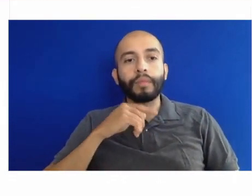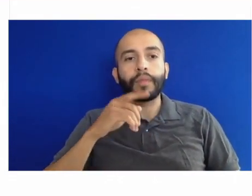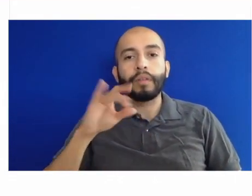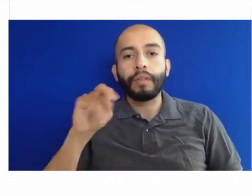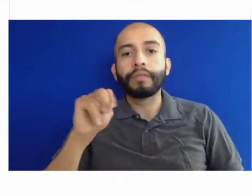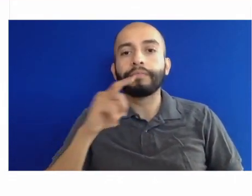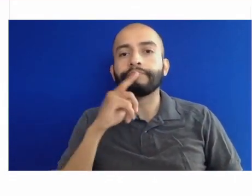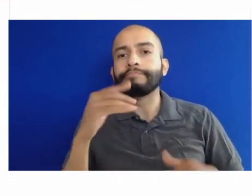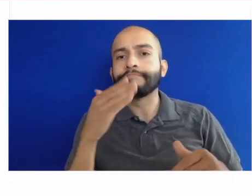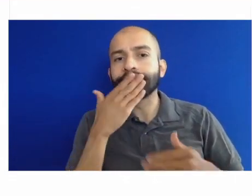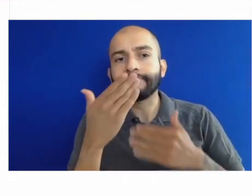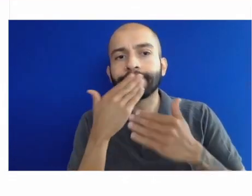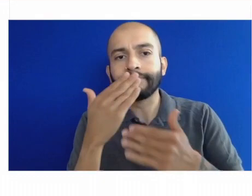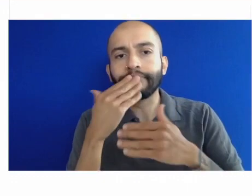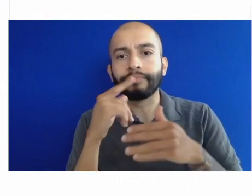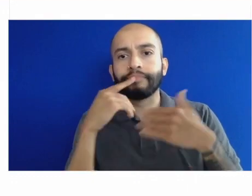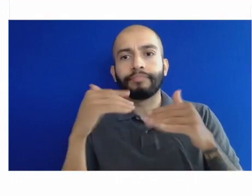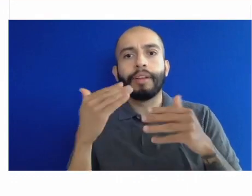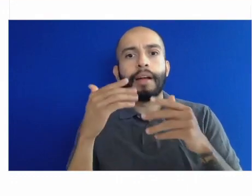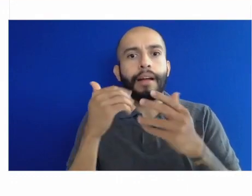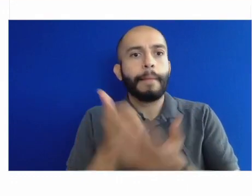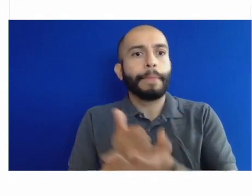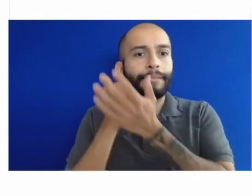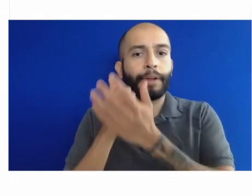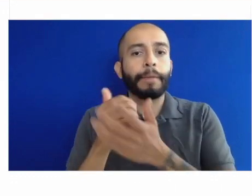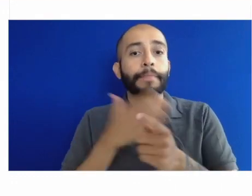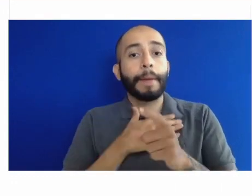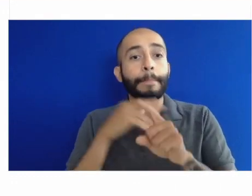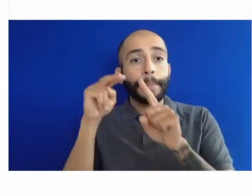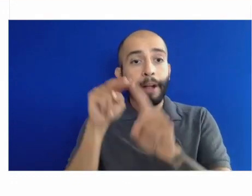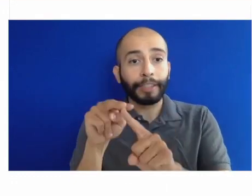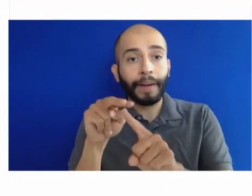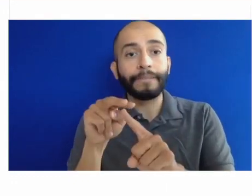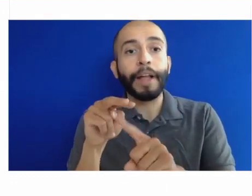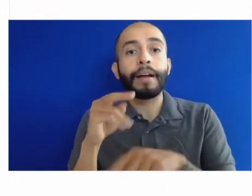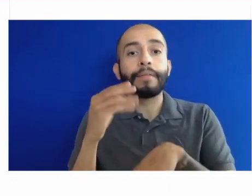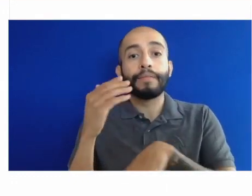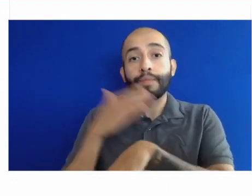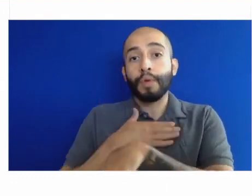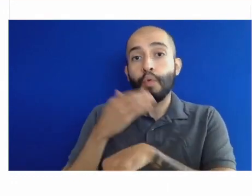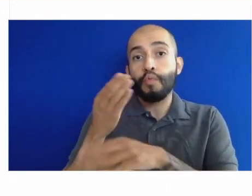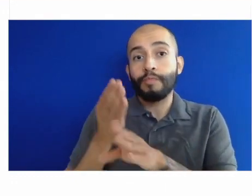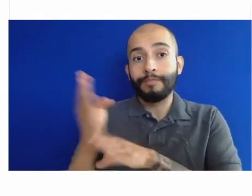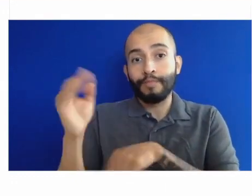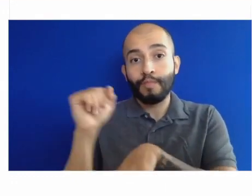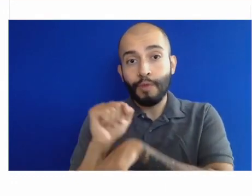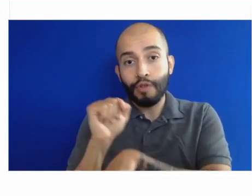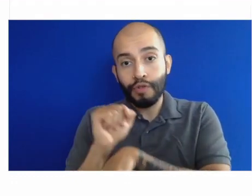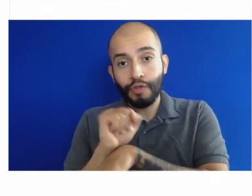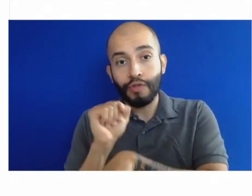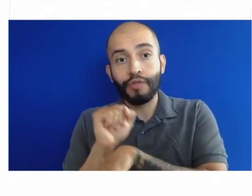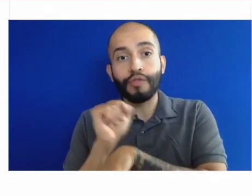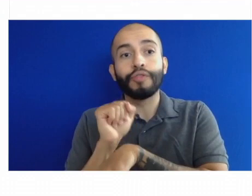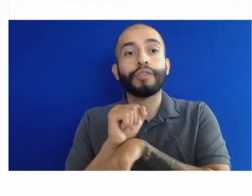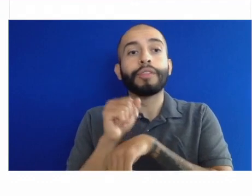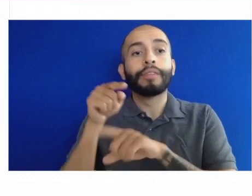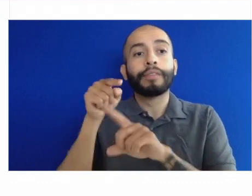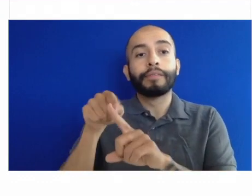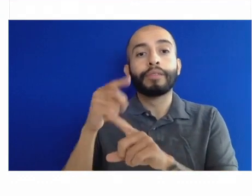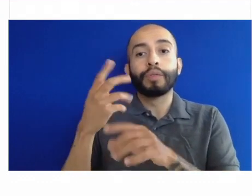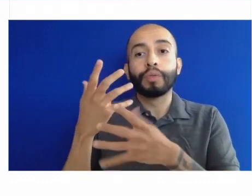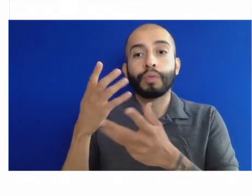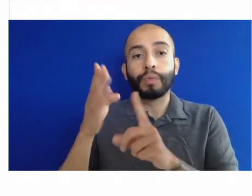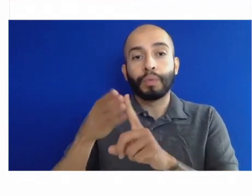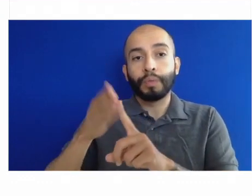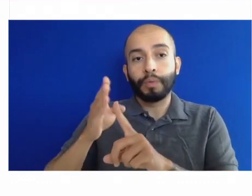work on kind of the use of inoculation theory or the application of it in this context, is that it's a way to, in some ways, teach